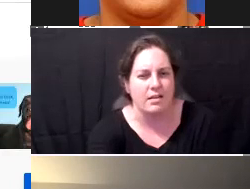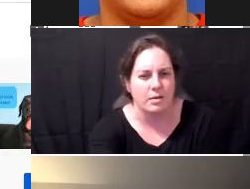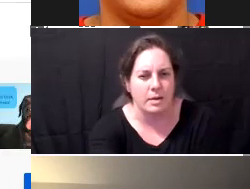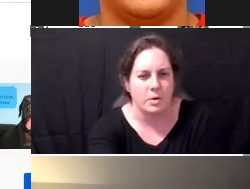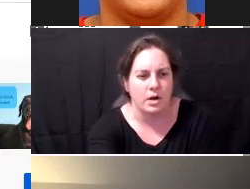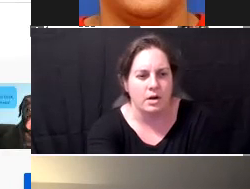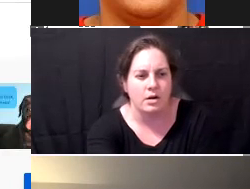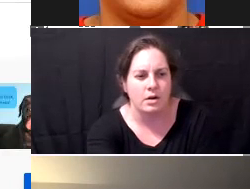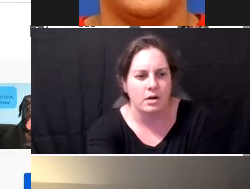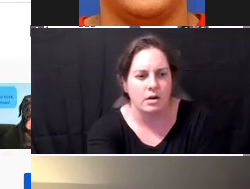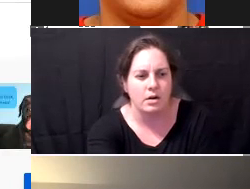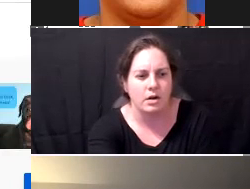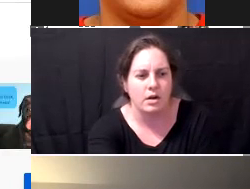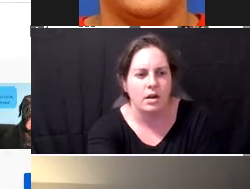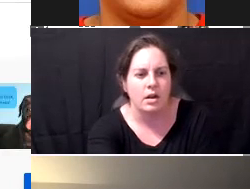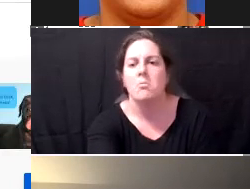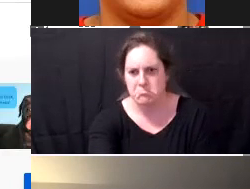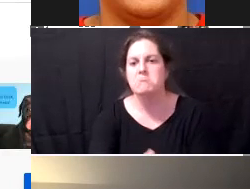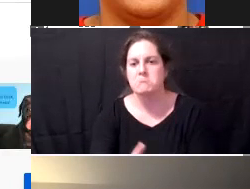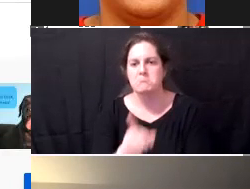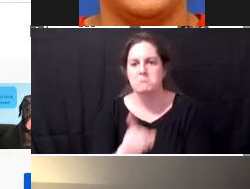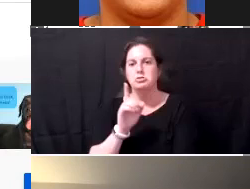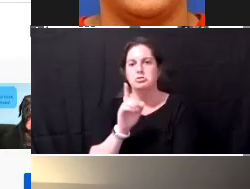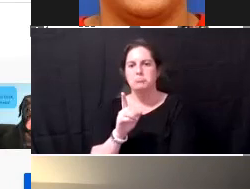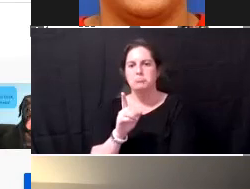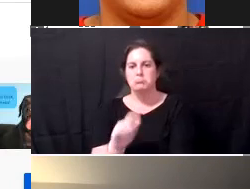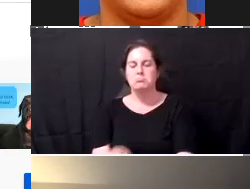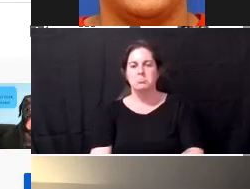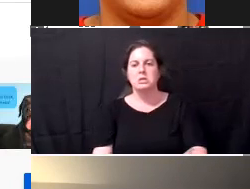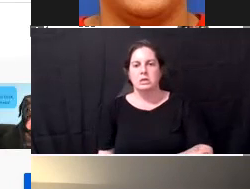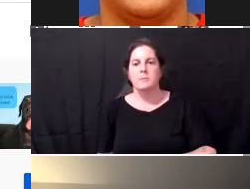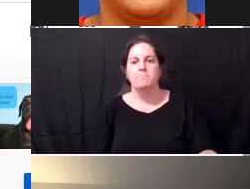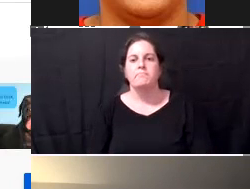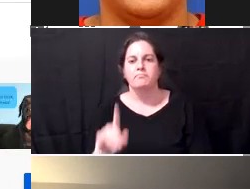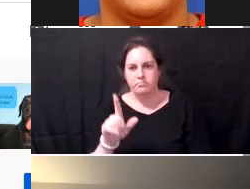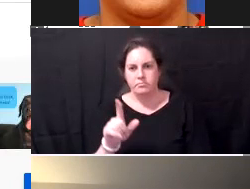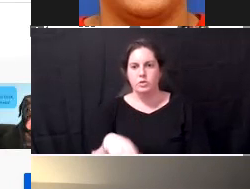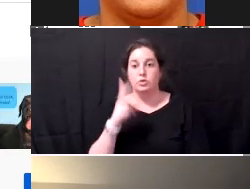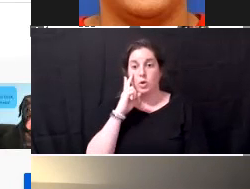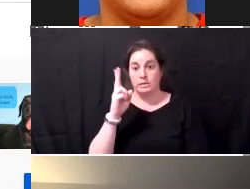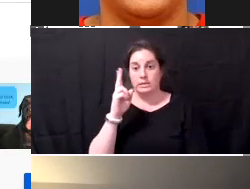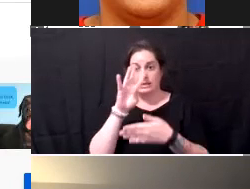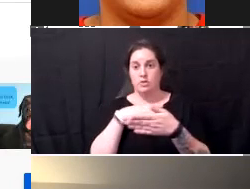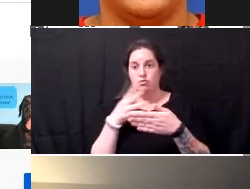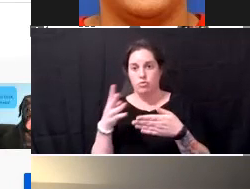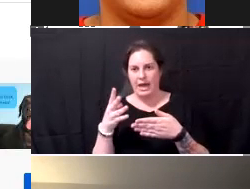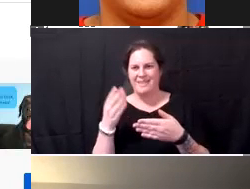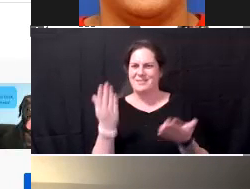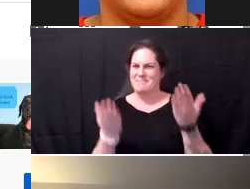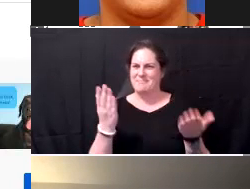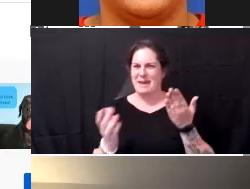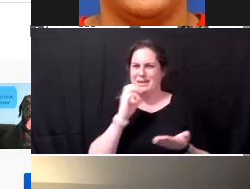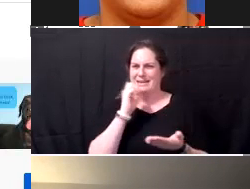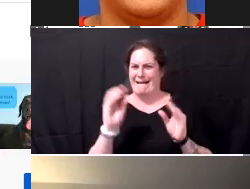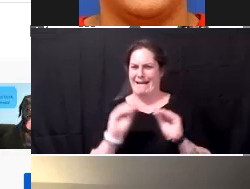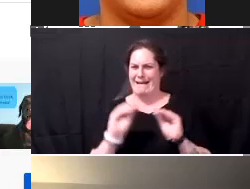explain that a little bit more? I can absolutely do that, right? And just looking at the graph, it might not be readily evident the